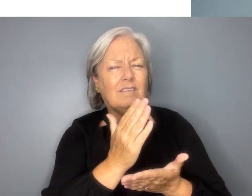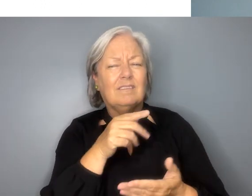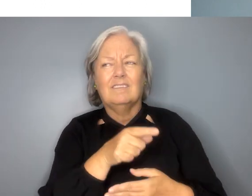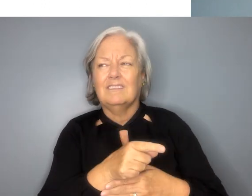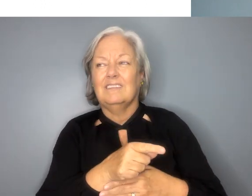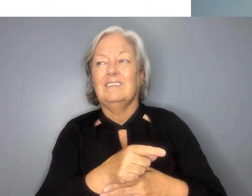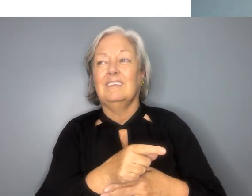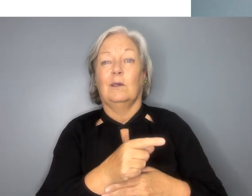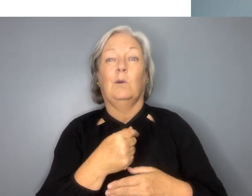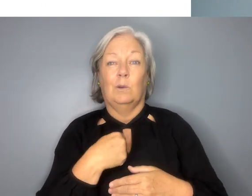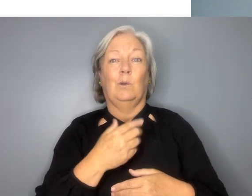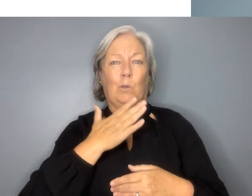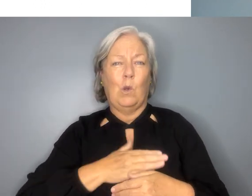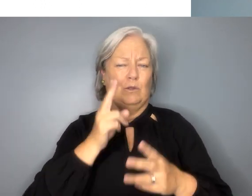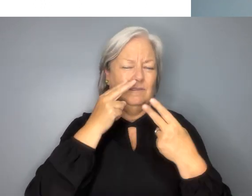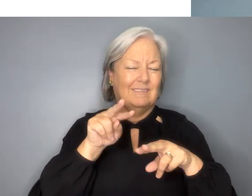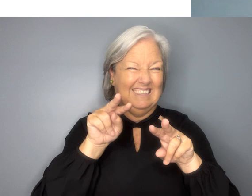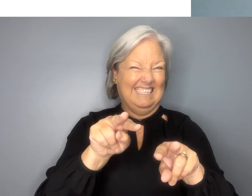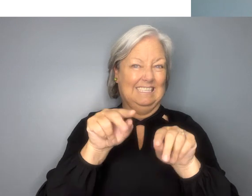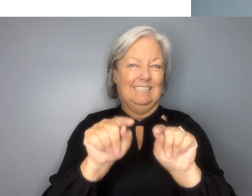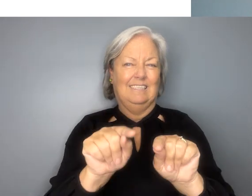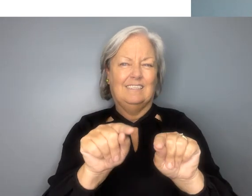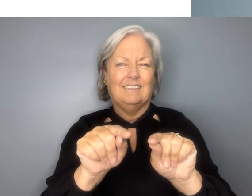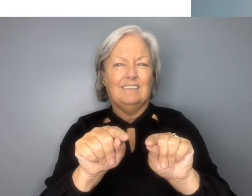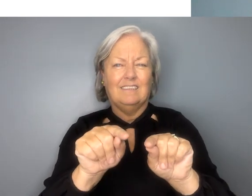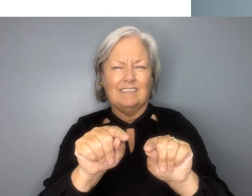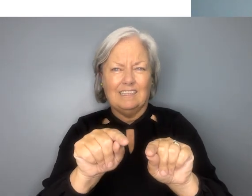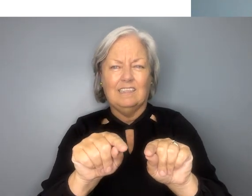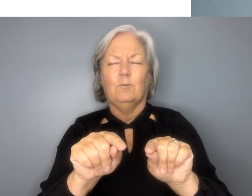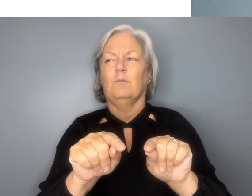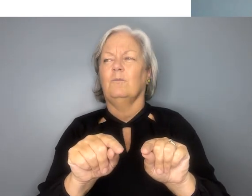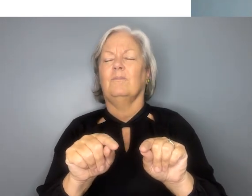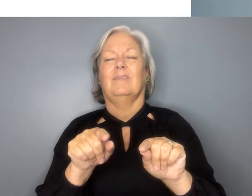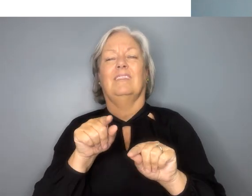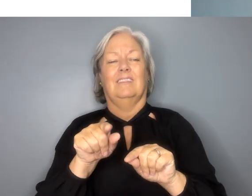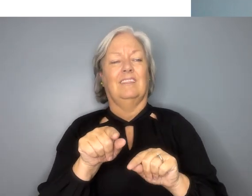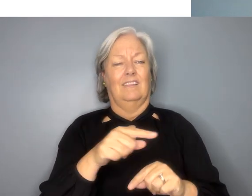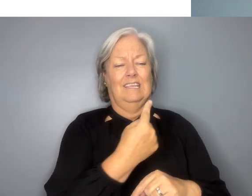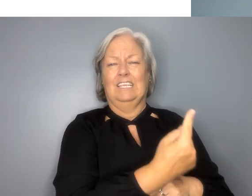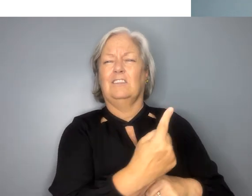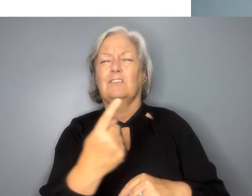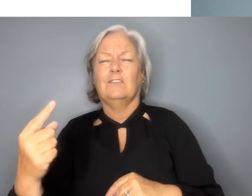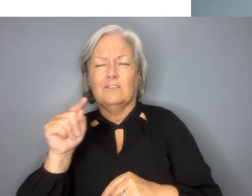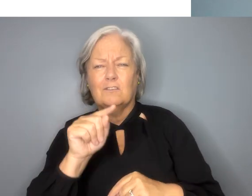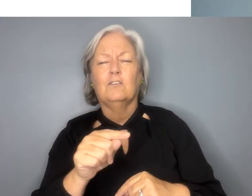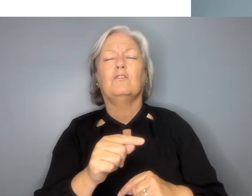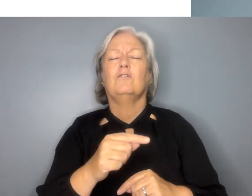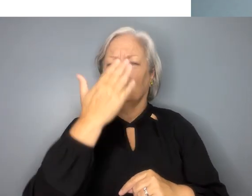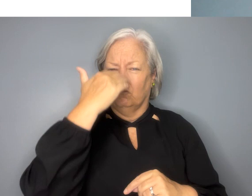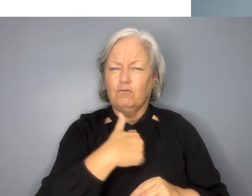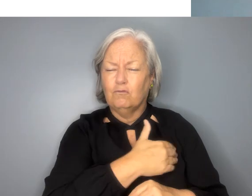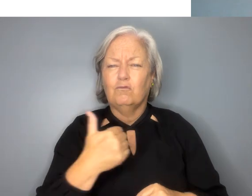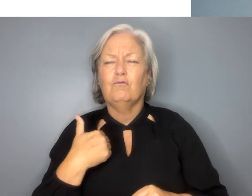being upheld, people with disabilities, that is a factor we are looking at around how religion, if religion is being used that way. And I